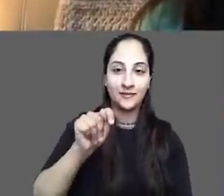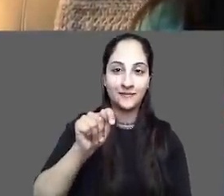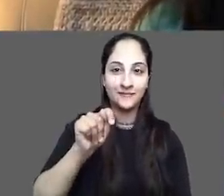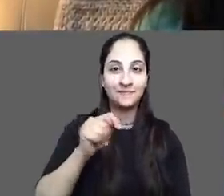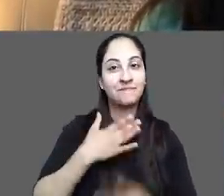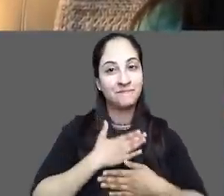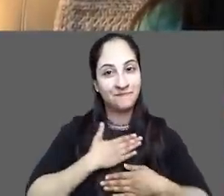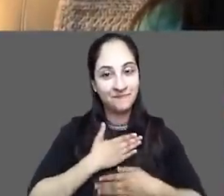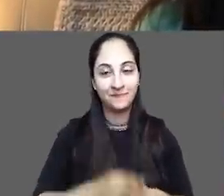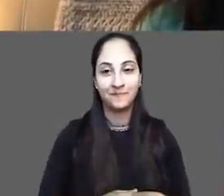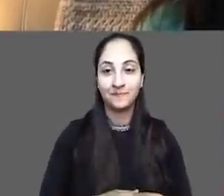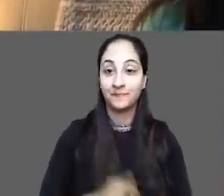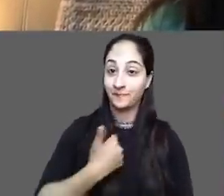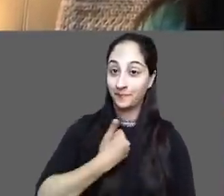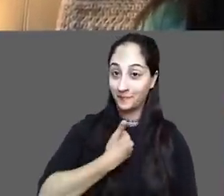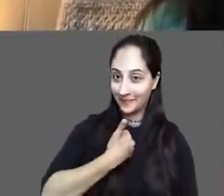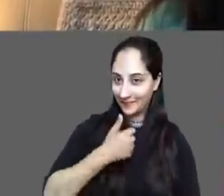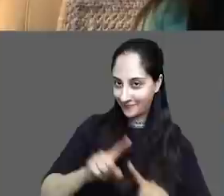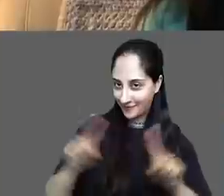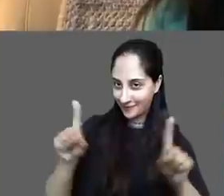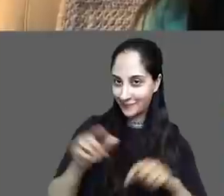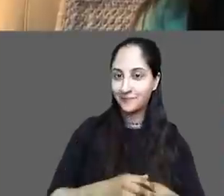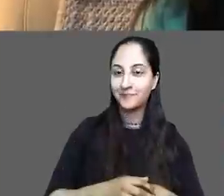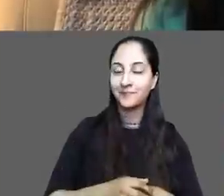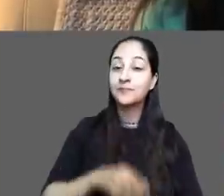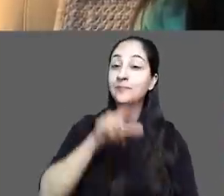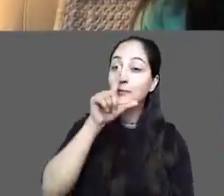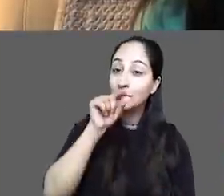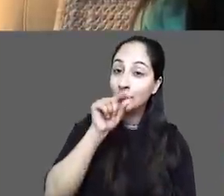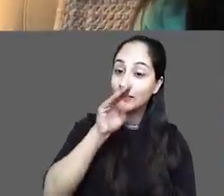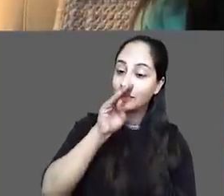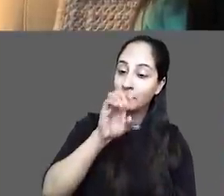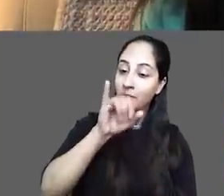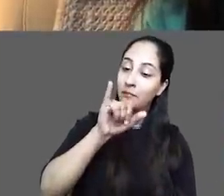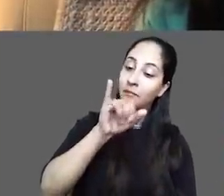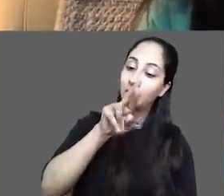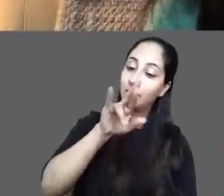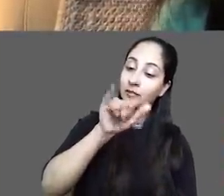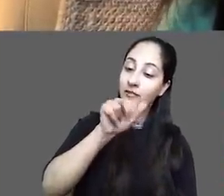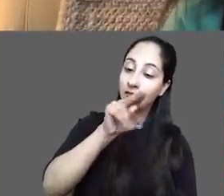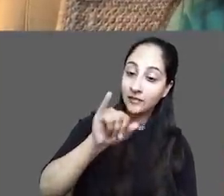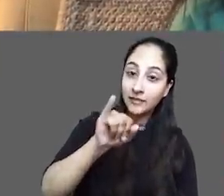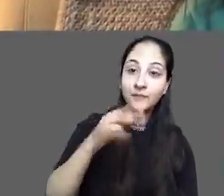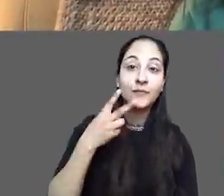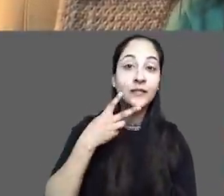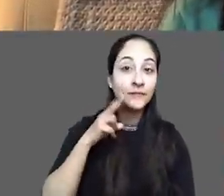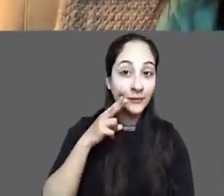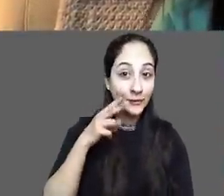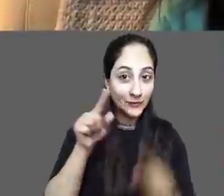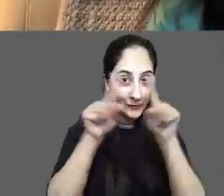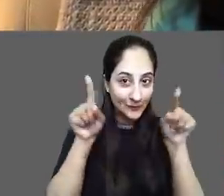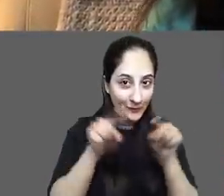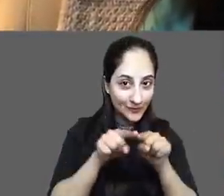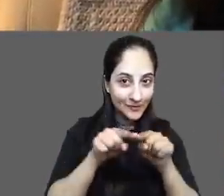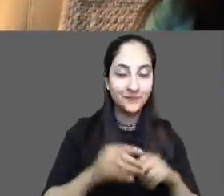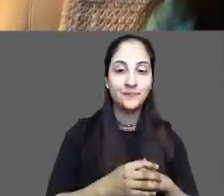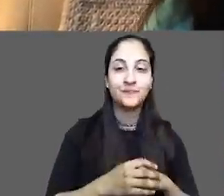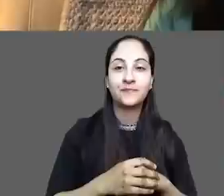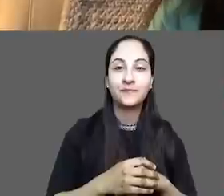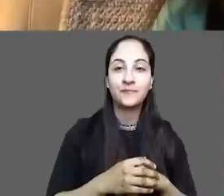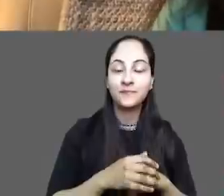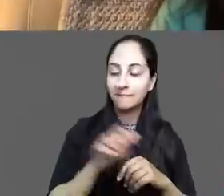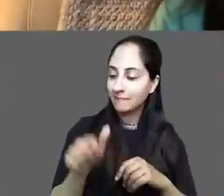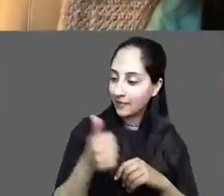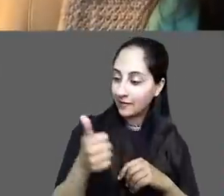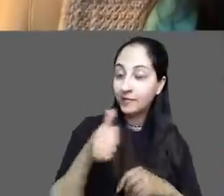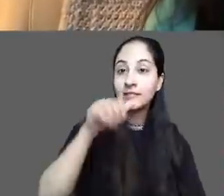without a doubt, there has to be sherbet during any celebration. Mine, on the other hand, is I like chicken